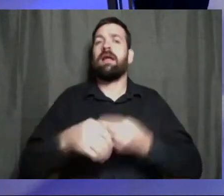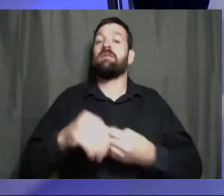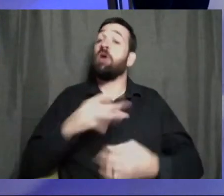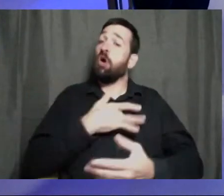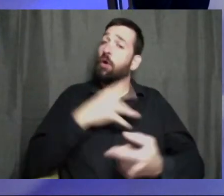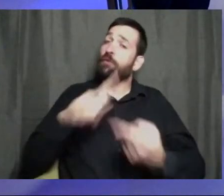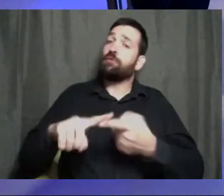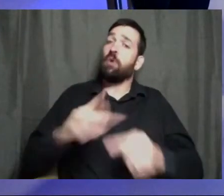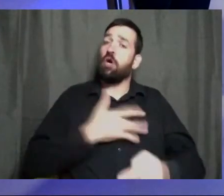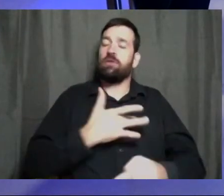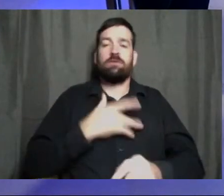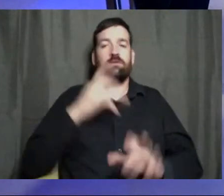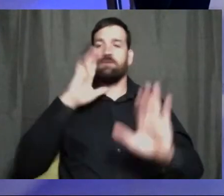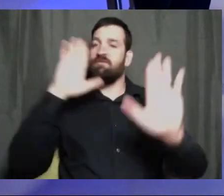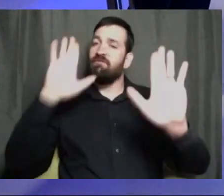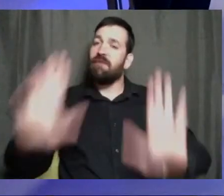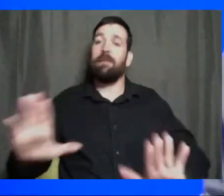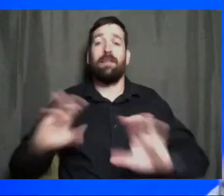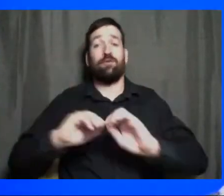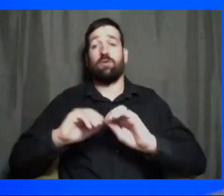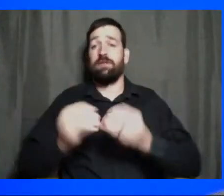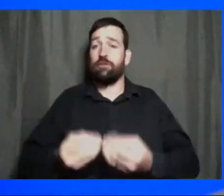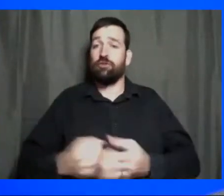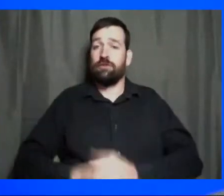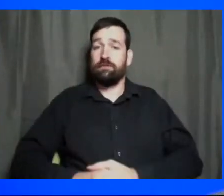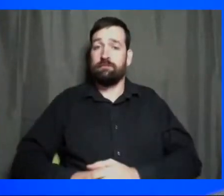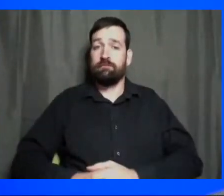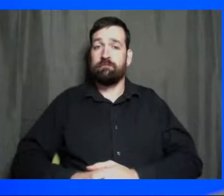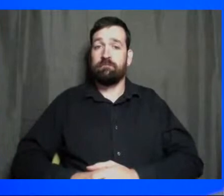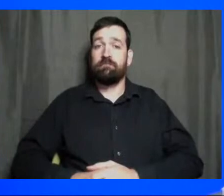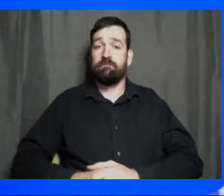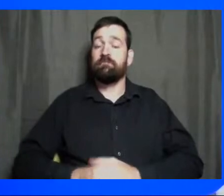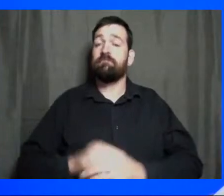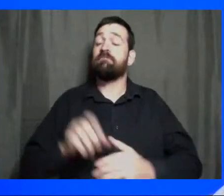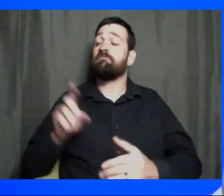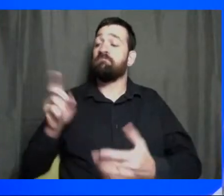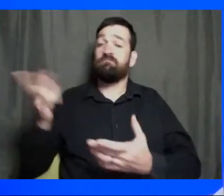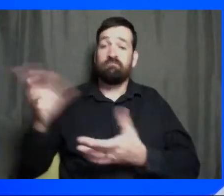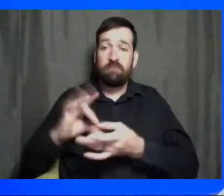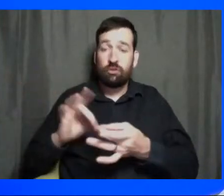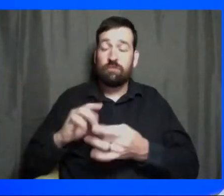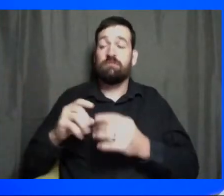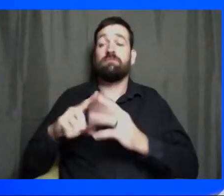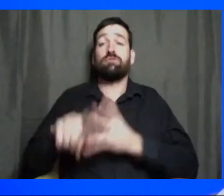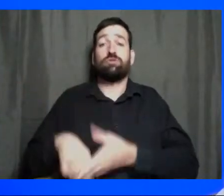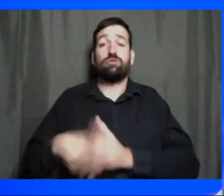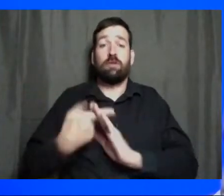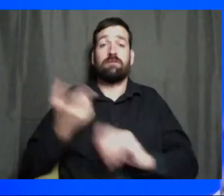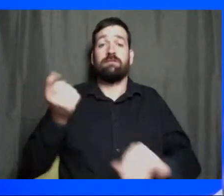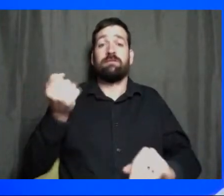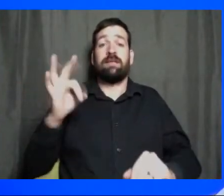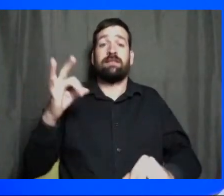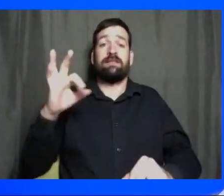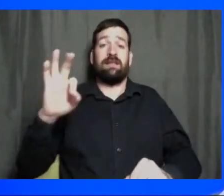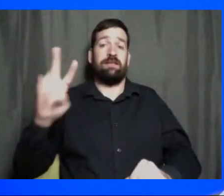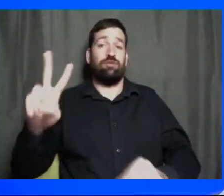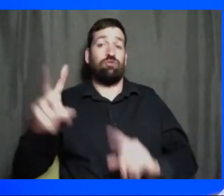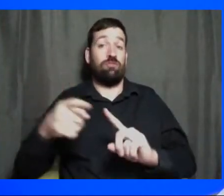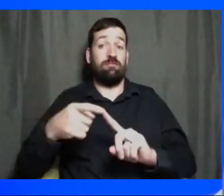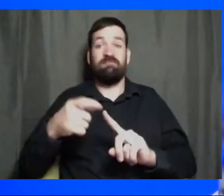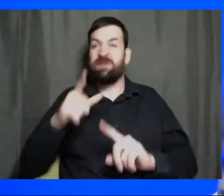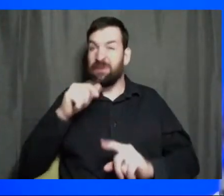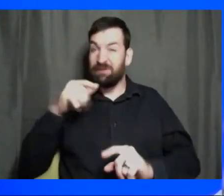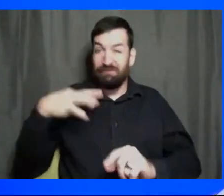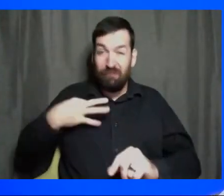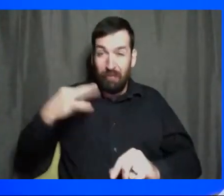fabulous organization, as Dr. Beringer said, started in 1992 by some volunteers, just who knew that Heart